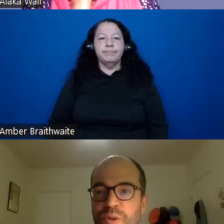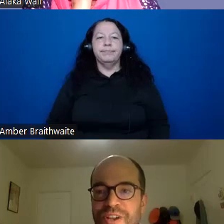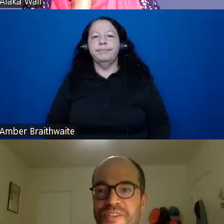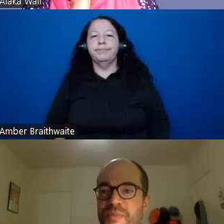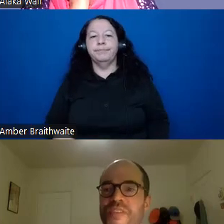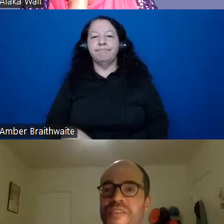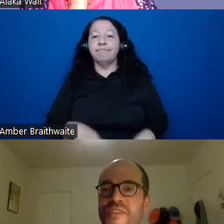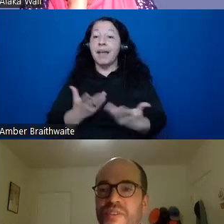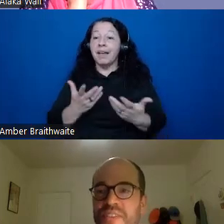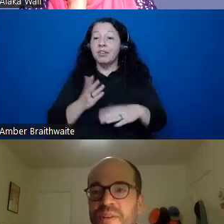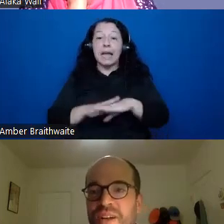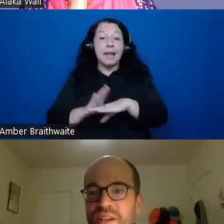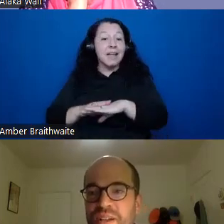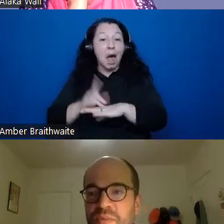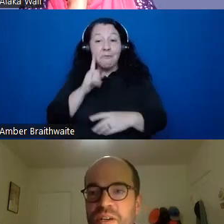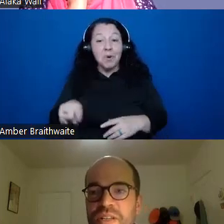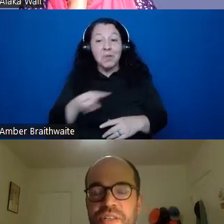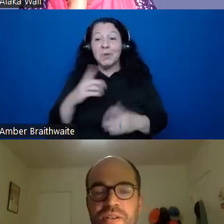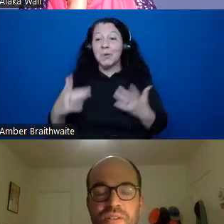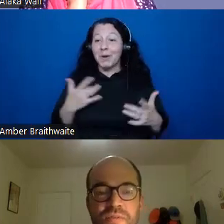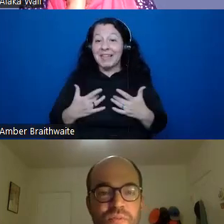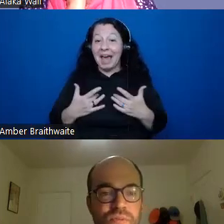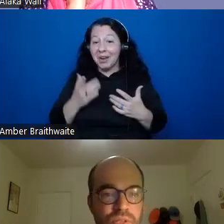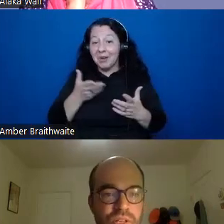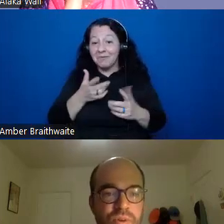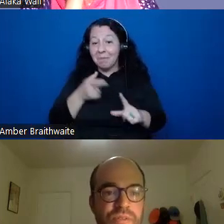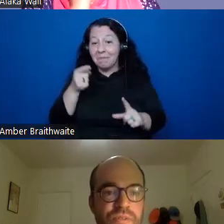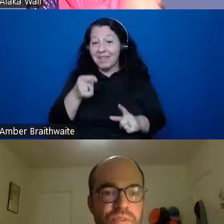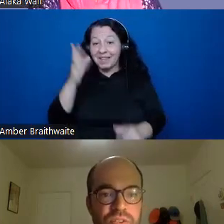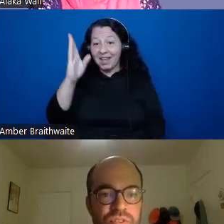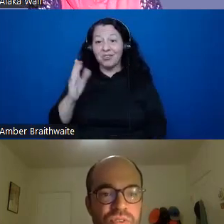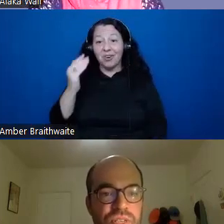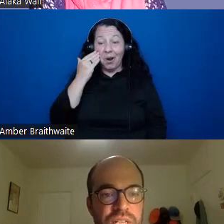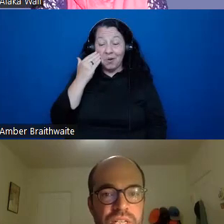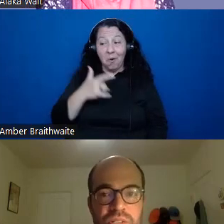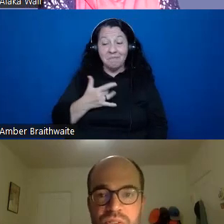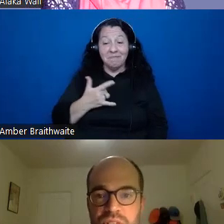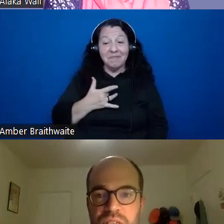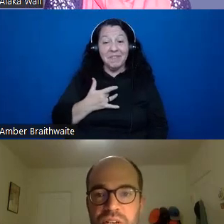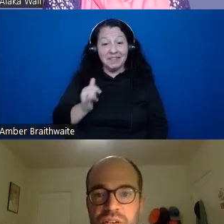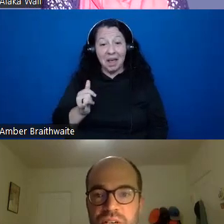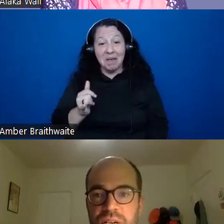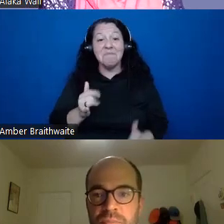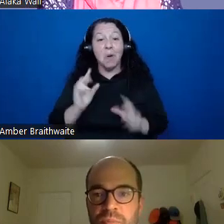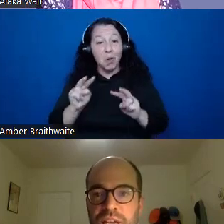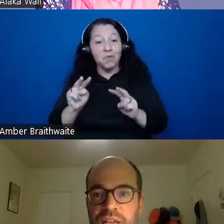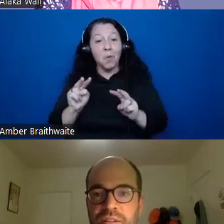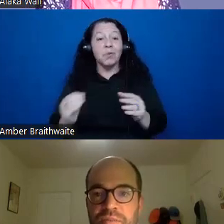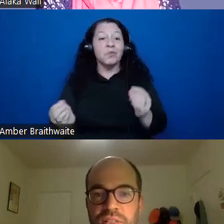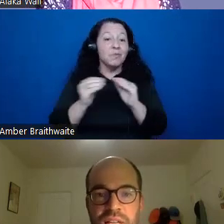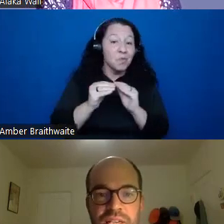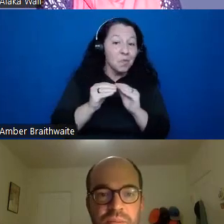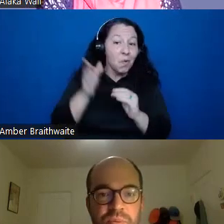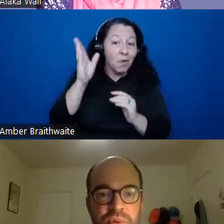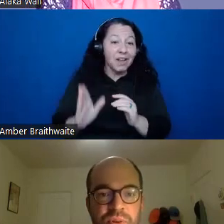who were excited by this lecture, as I know I was, and are looking forward to further lectures. You can see here we have